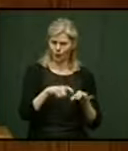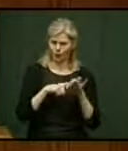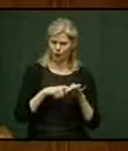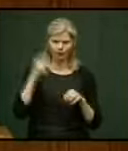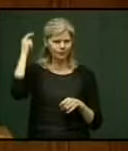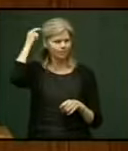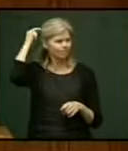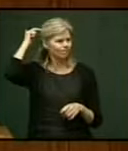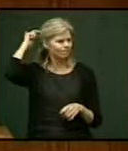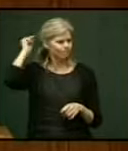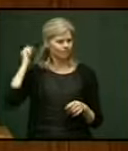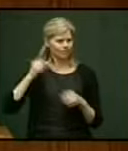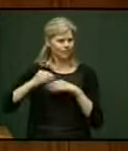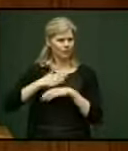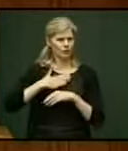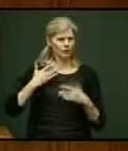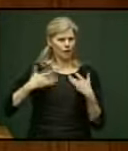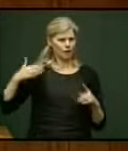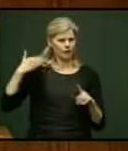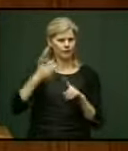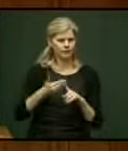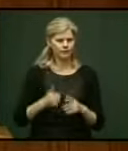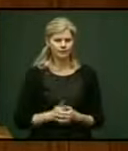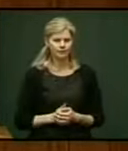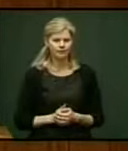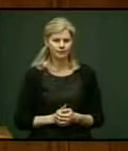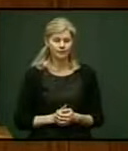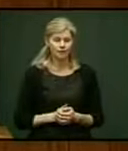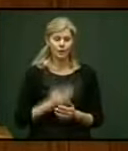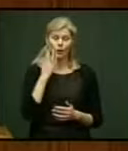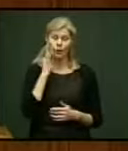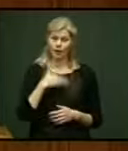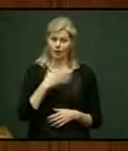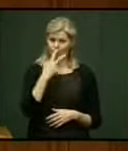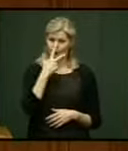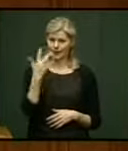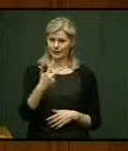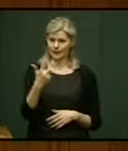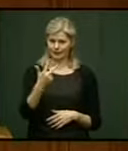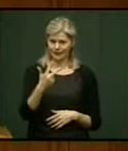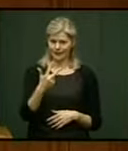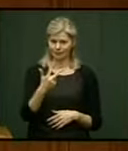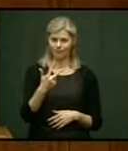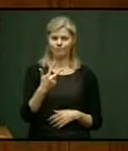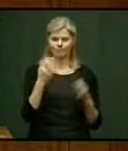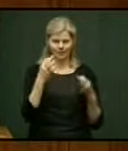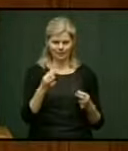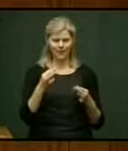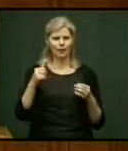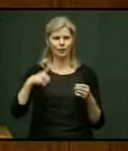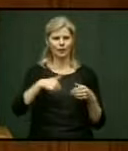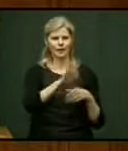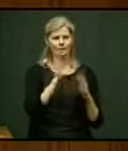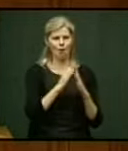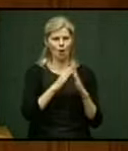far. The week I turned 18, I left home to seek adventure beyond the suburbs. I ended up in a small town